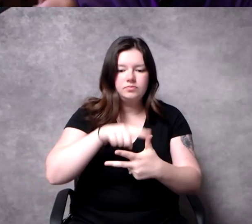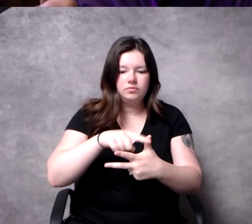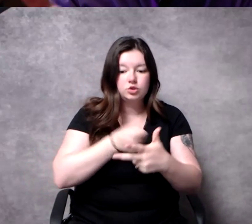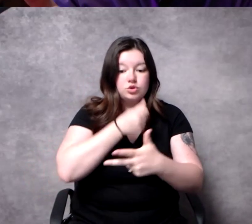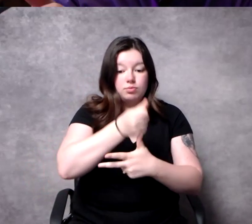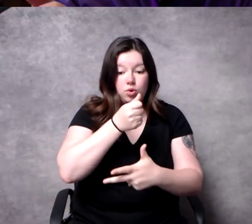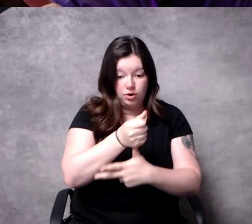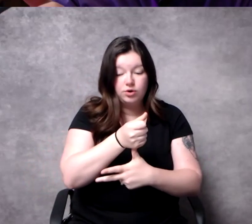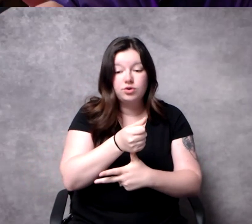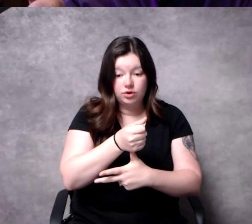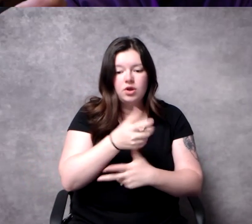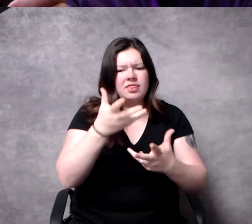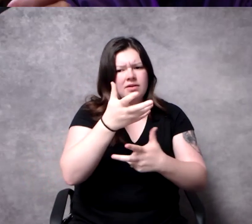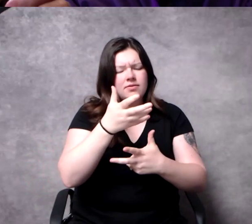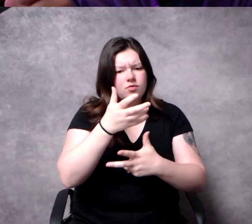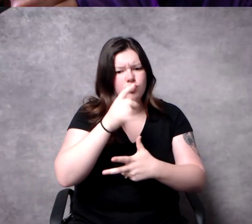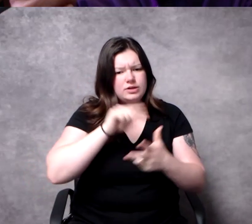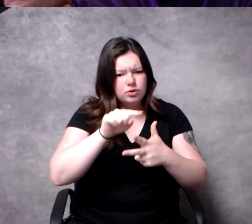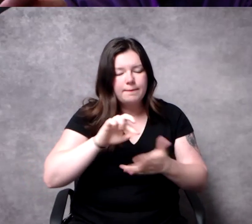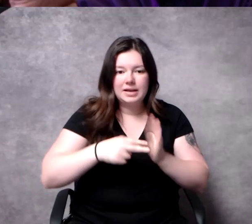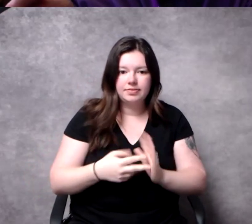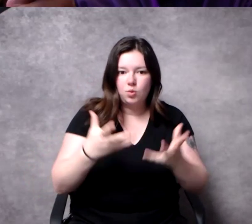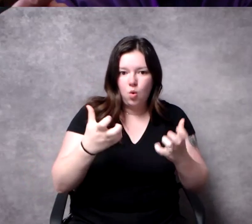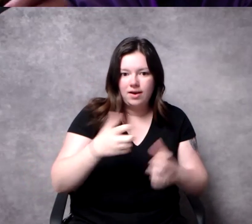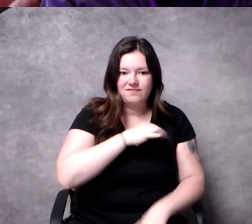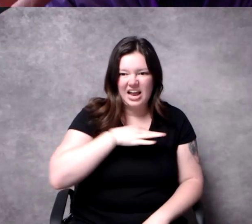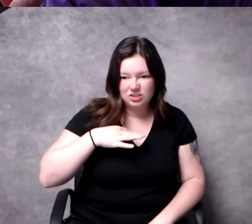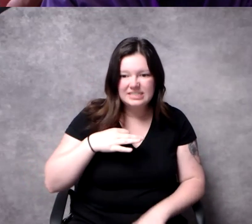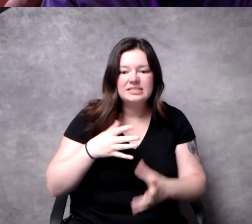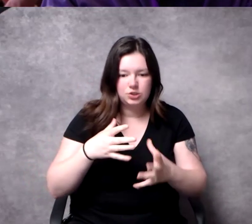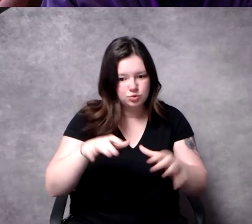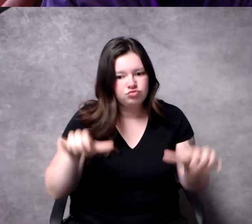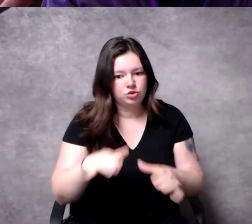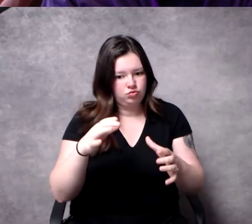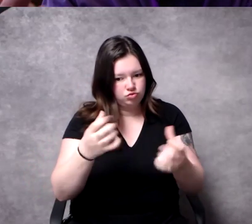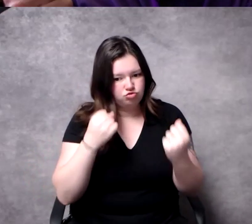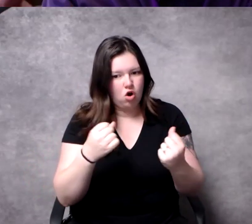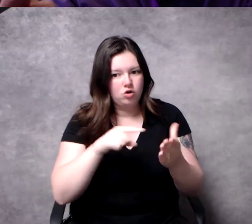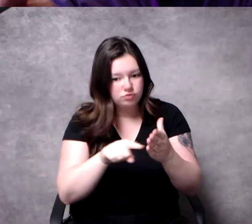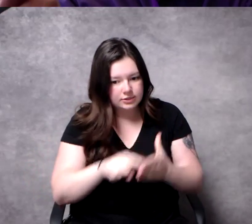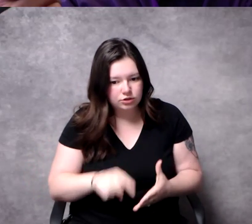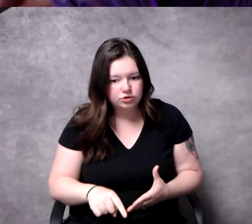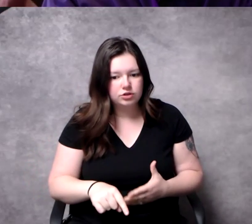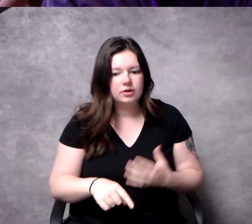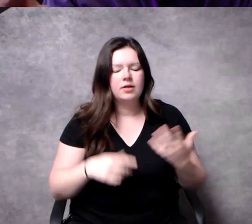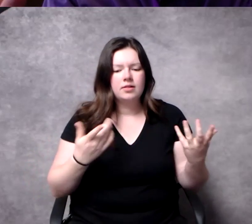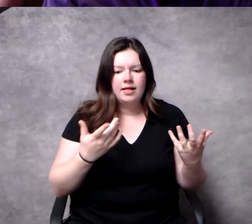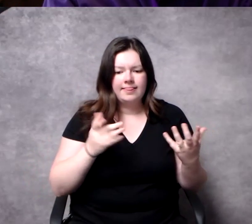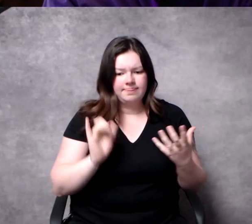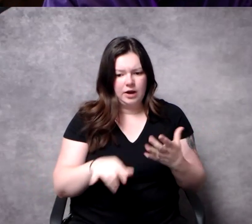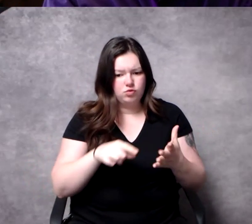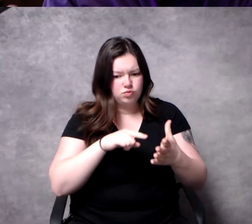faculty to be doing good research. They want to, strengthen the research infrastructure at that